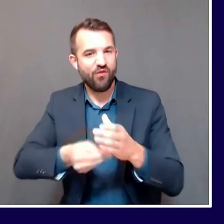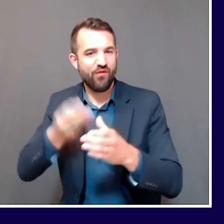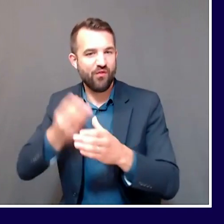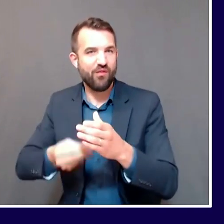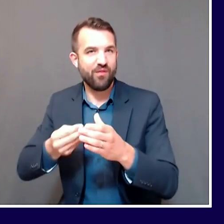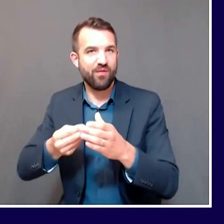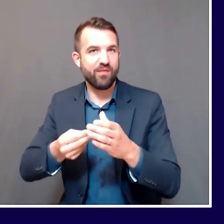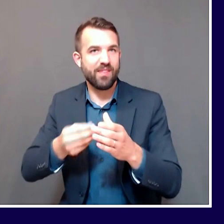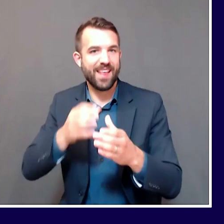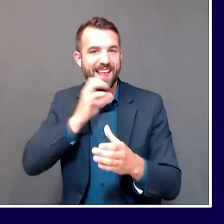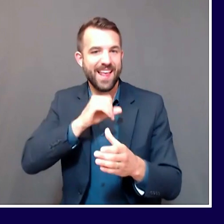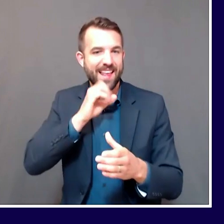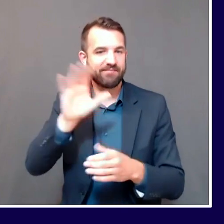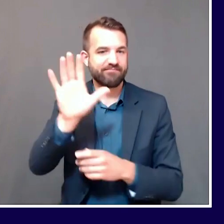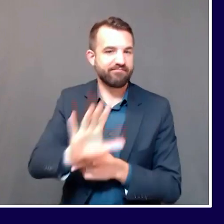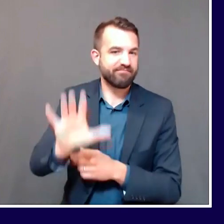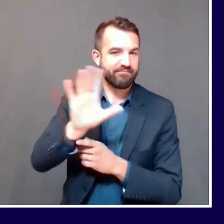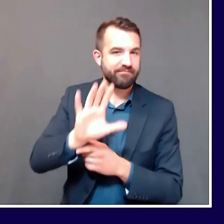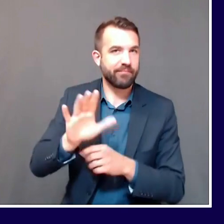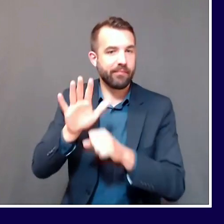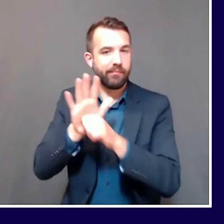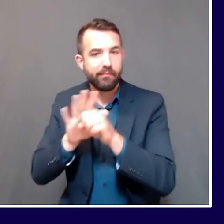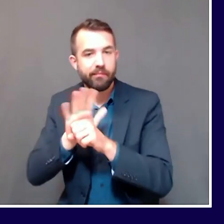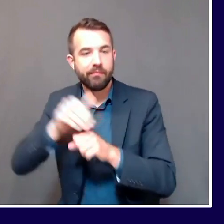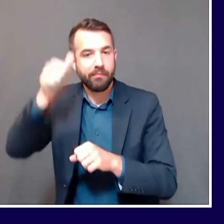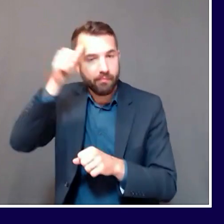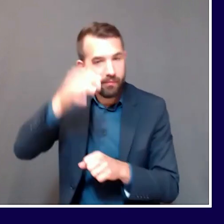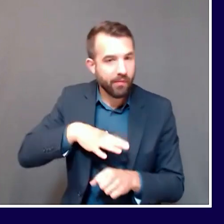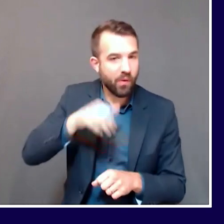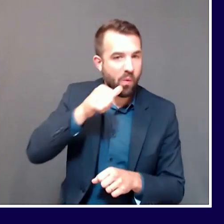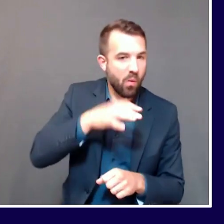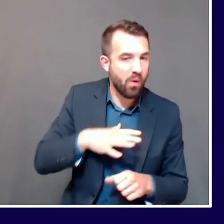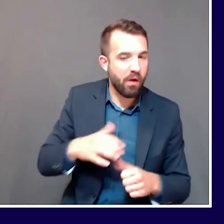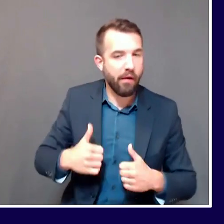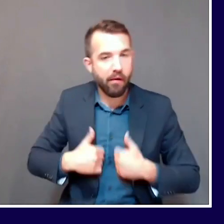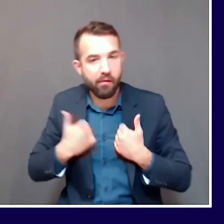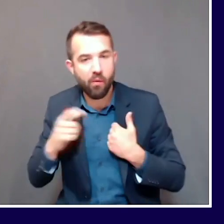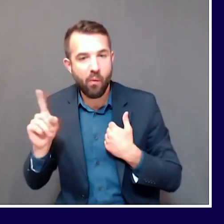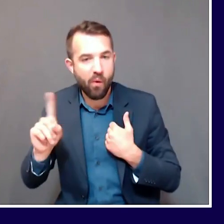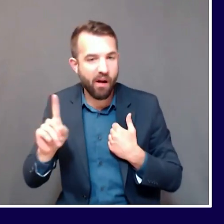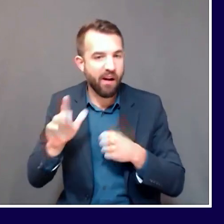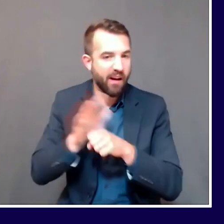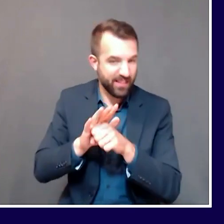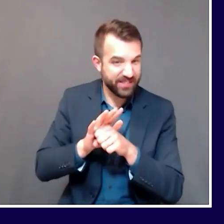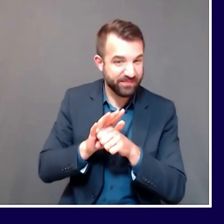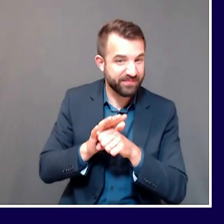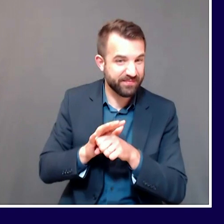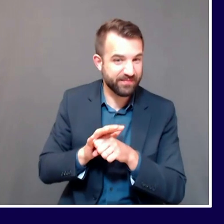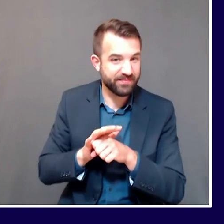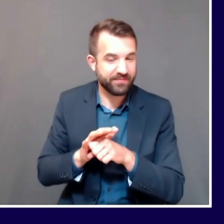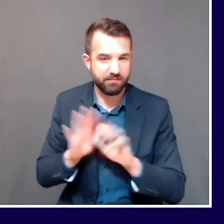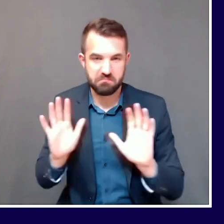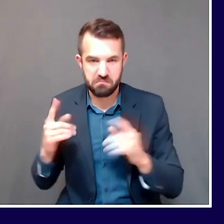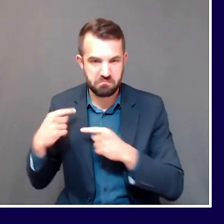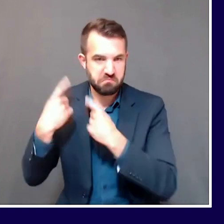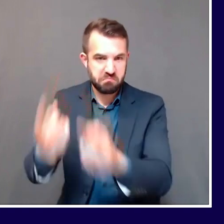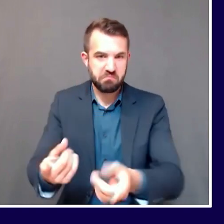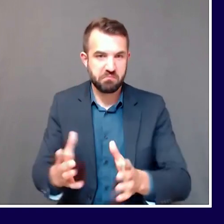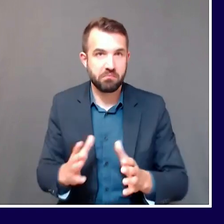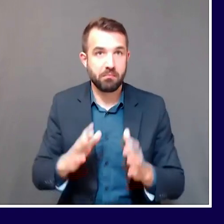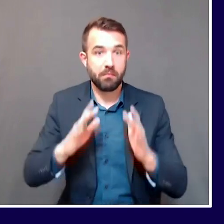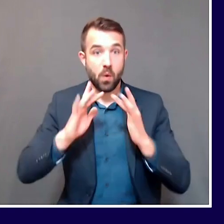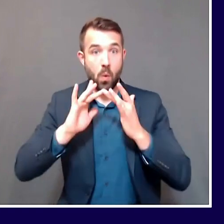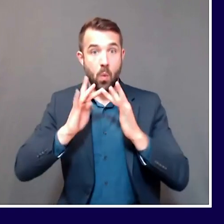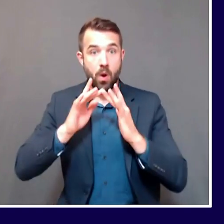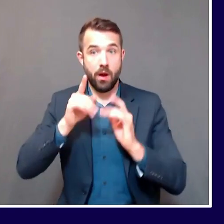range, the gender, and the county of residence. If we were to add on top of that on our website, say, for example, that on